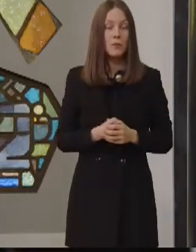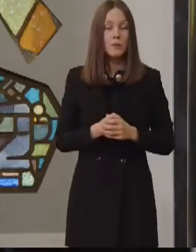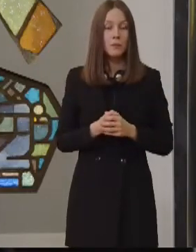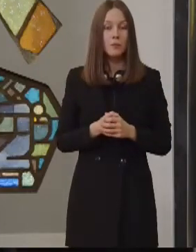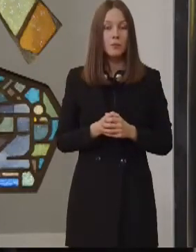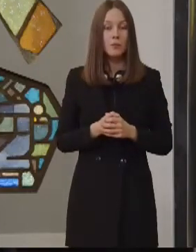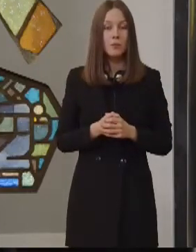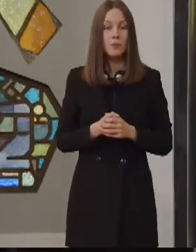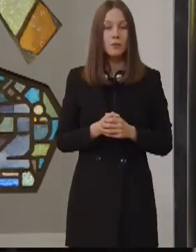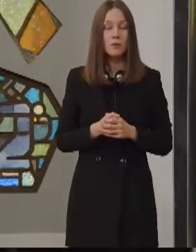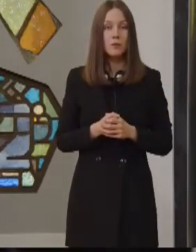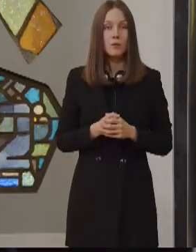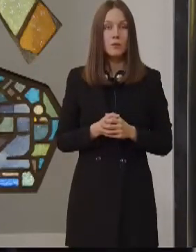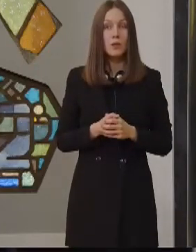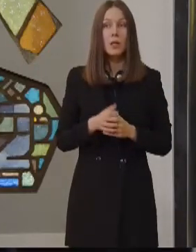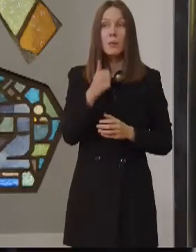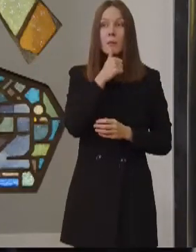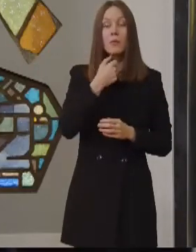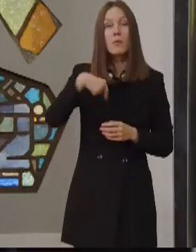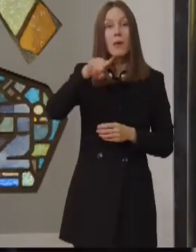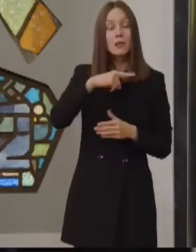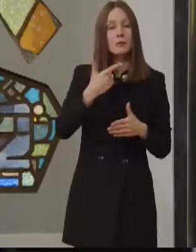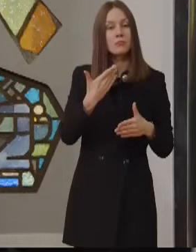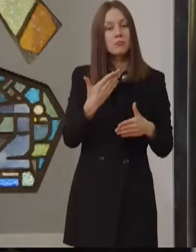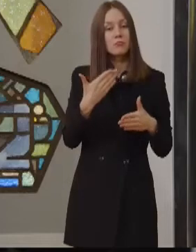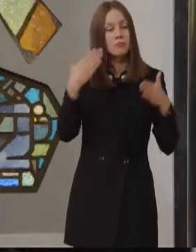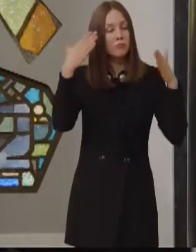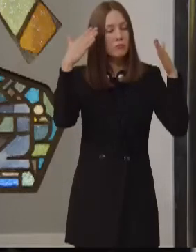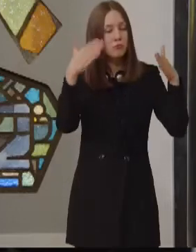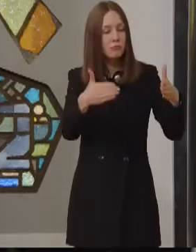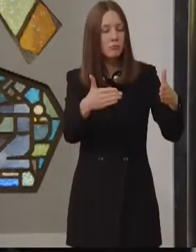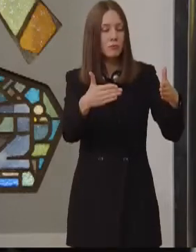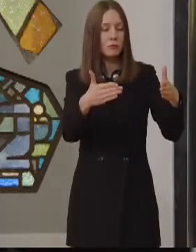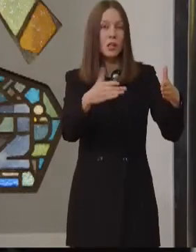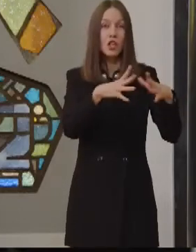all Lithuanian families. So if we